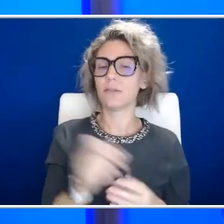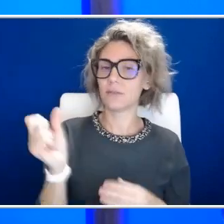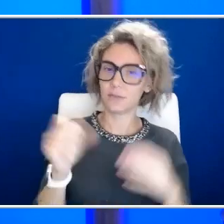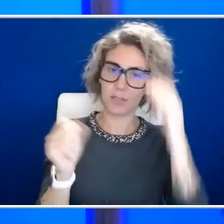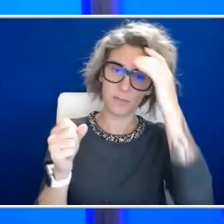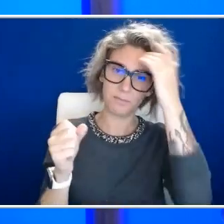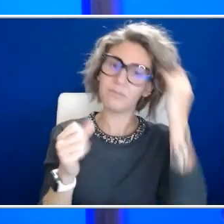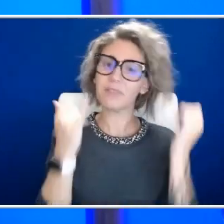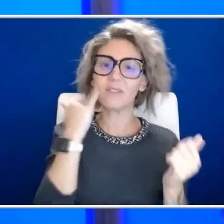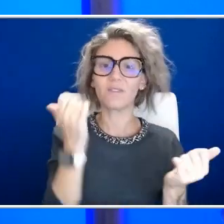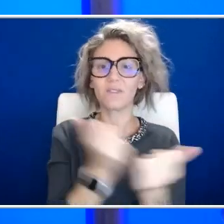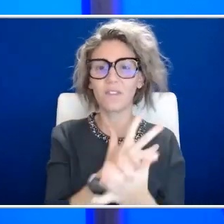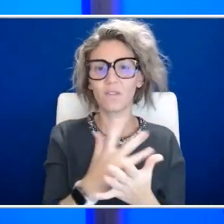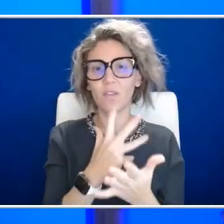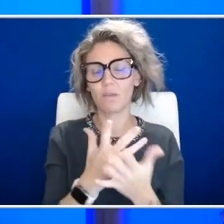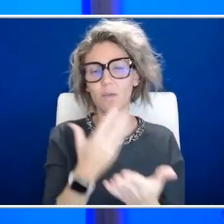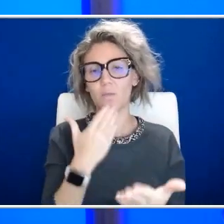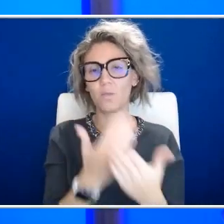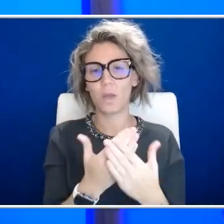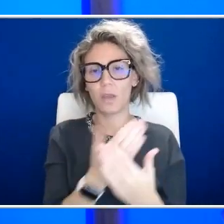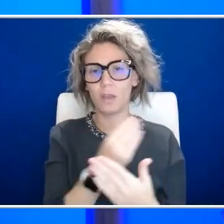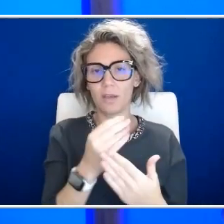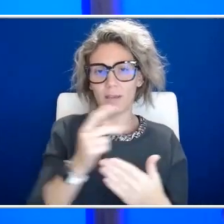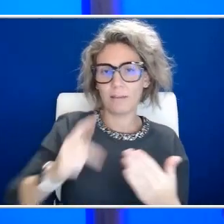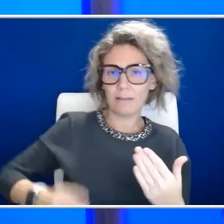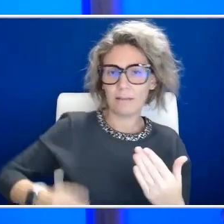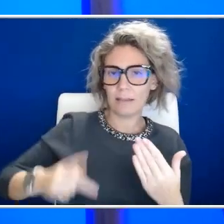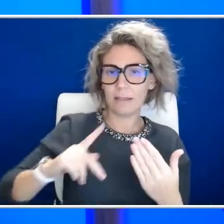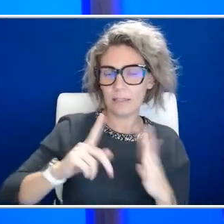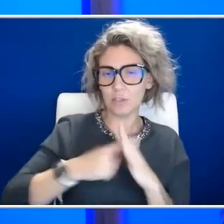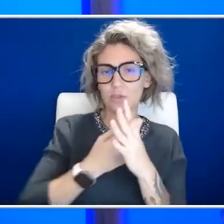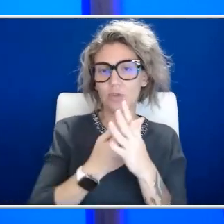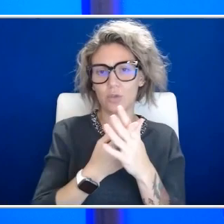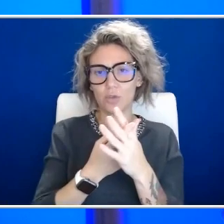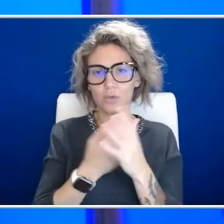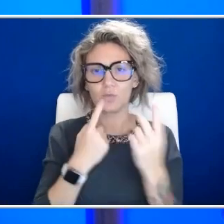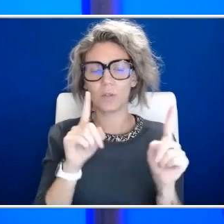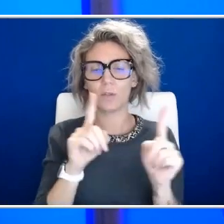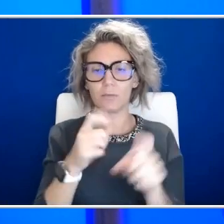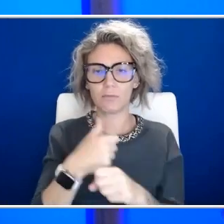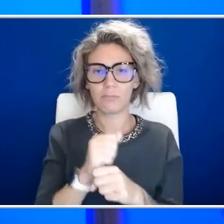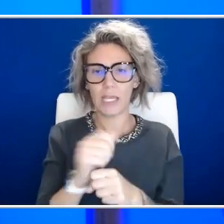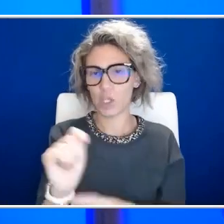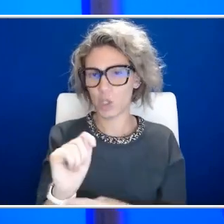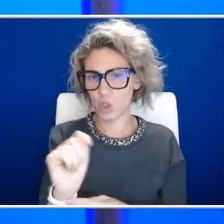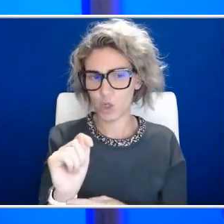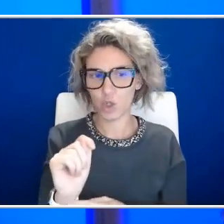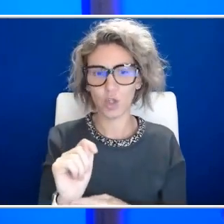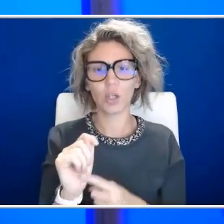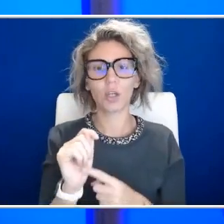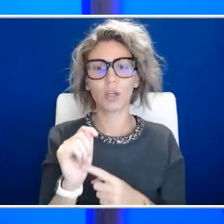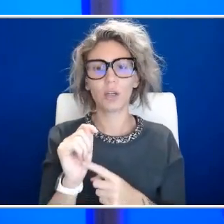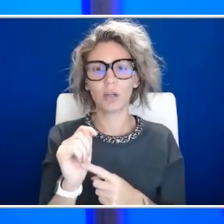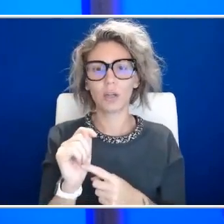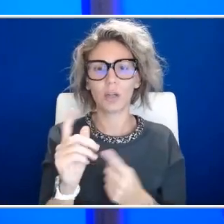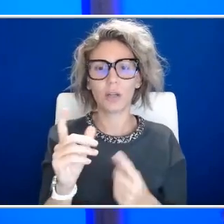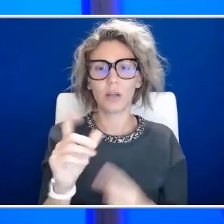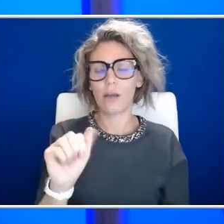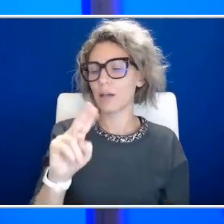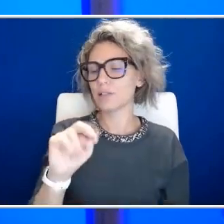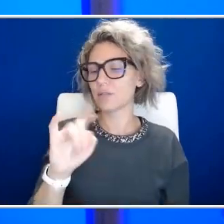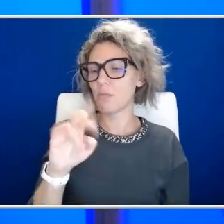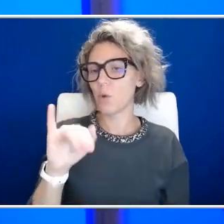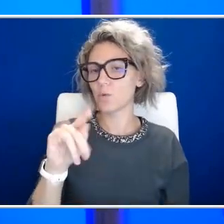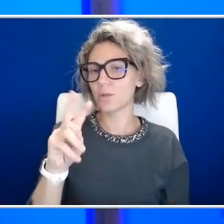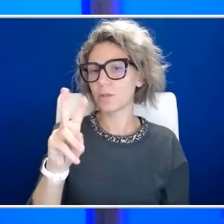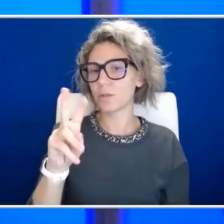goes well and the kidney starts working, it starts making urine essentially at the time of anastomosis, meaning at the time of